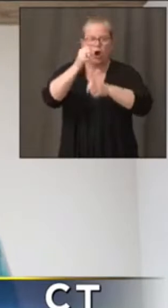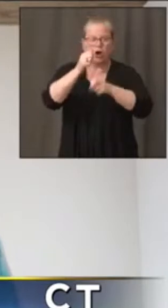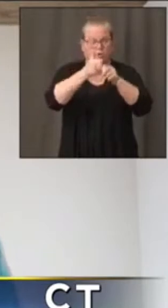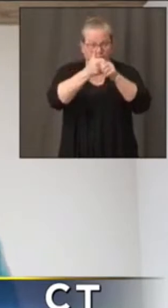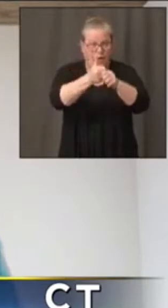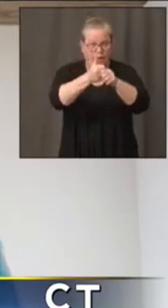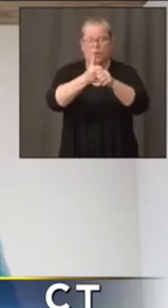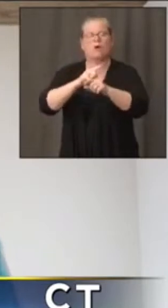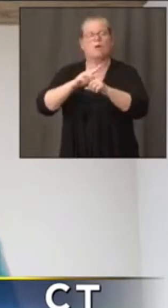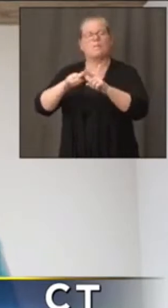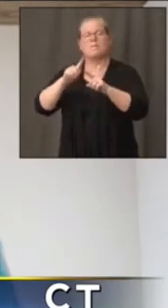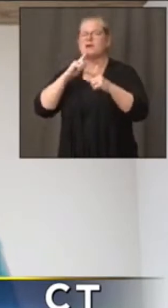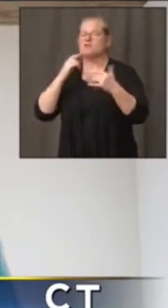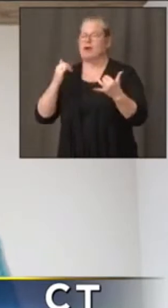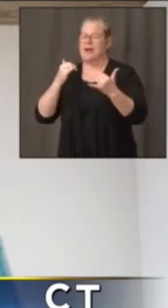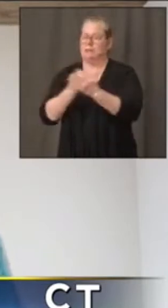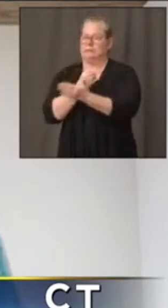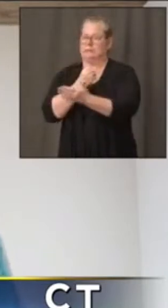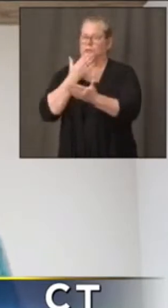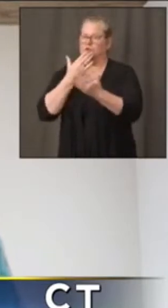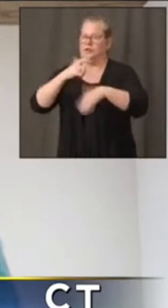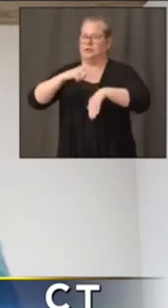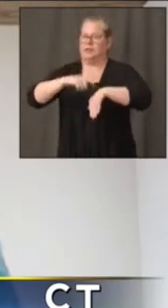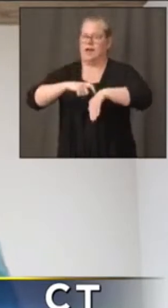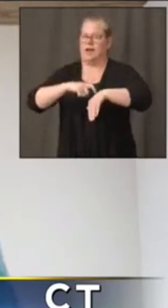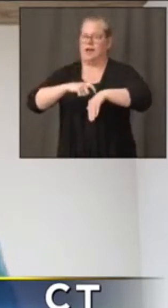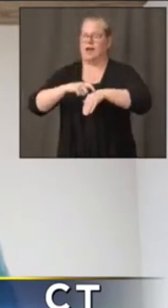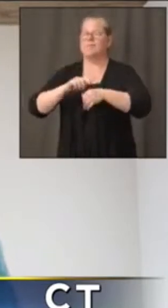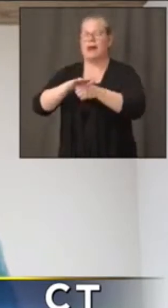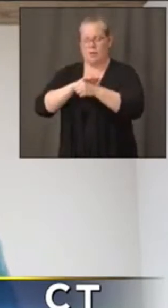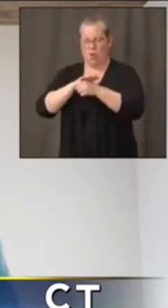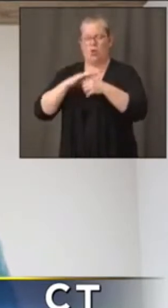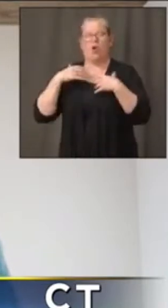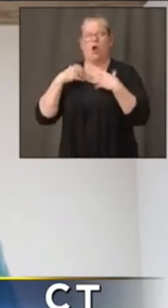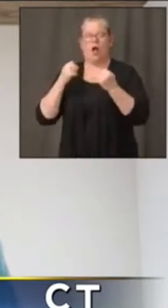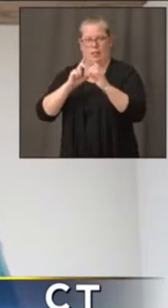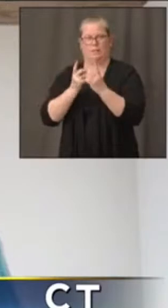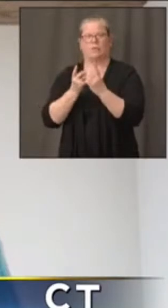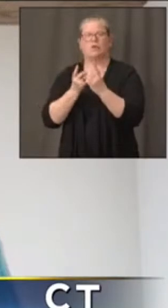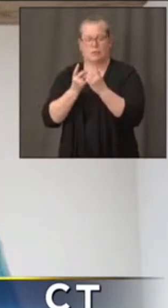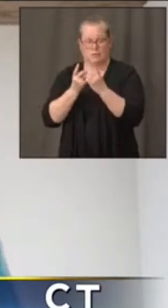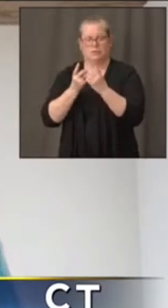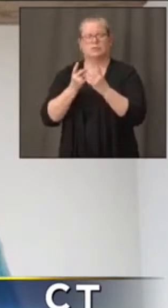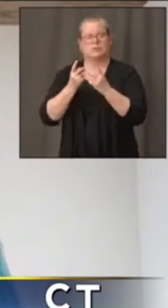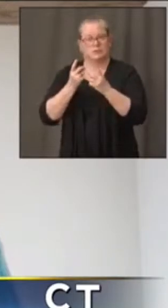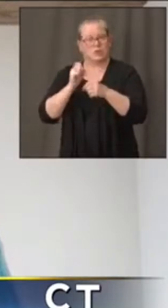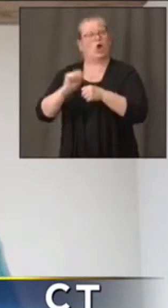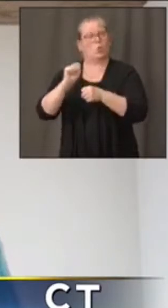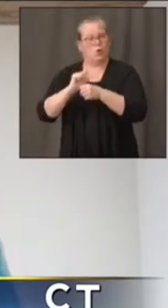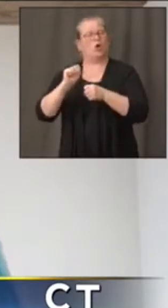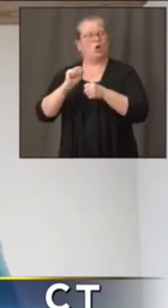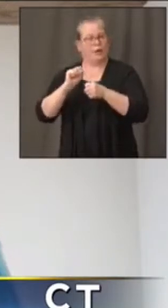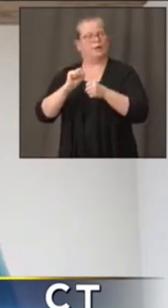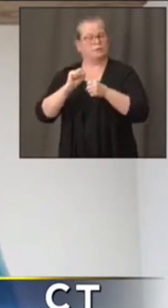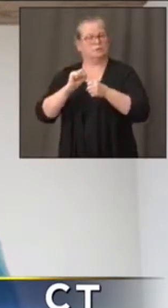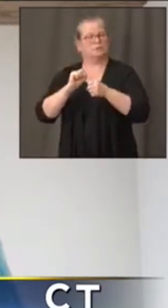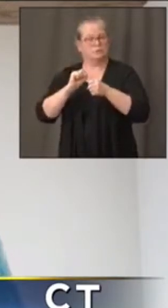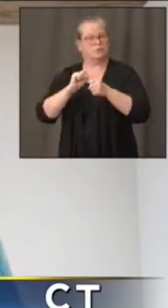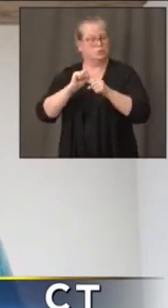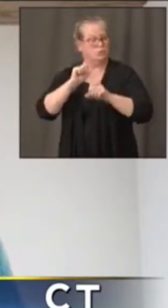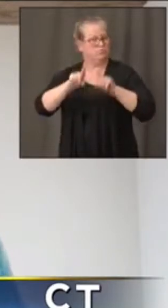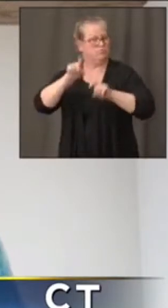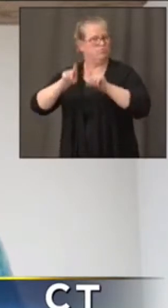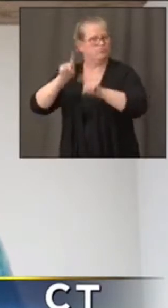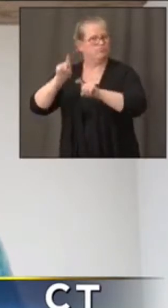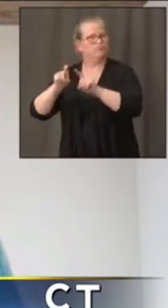health department's and are working to identify contacts their implications and